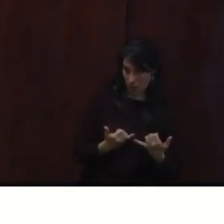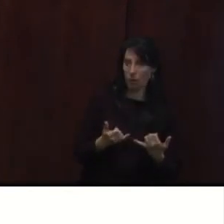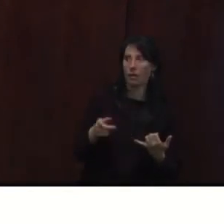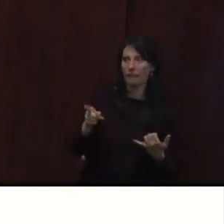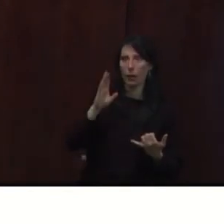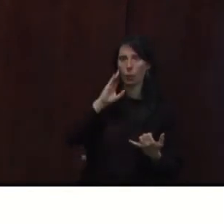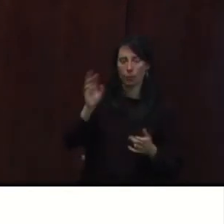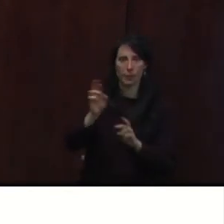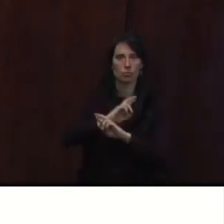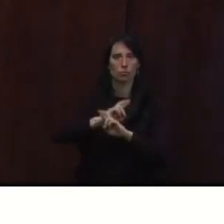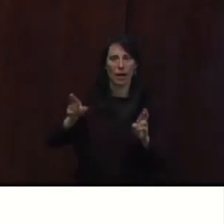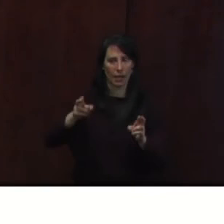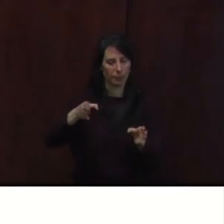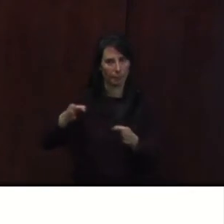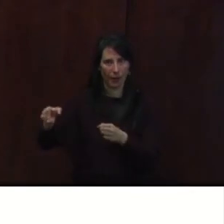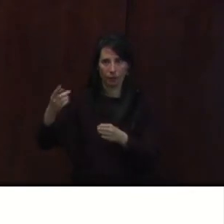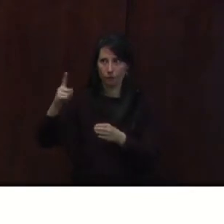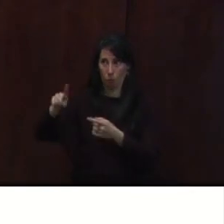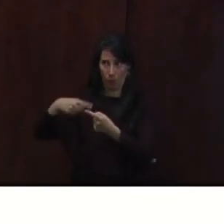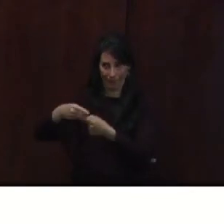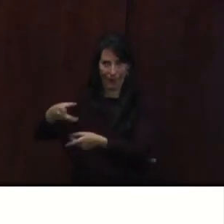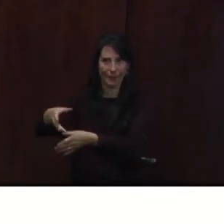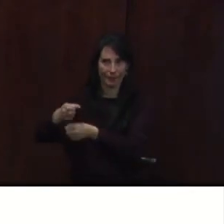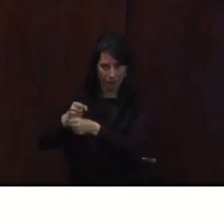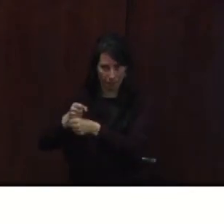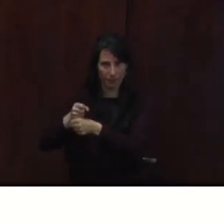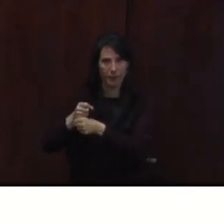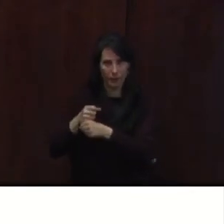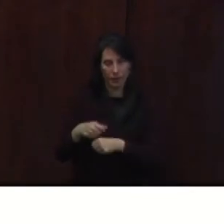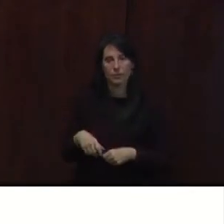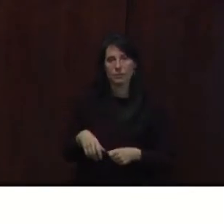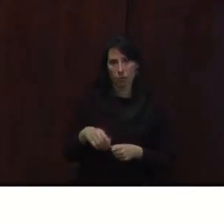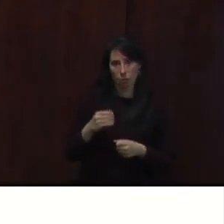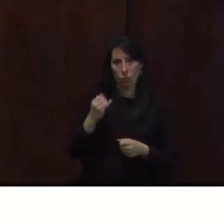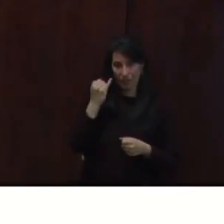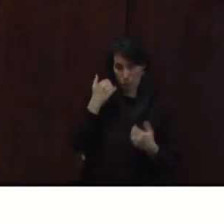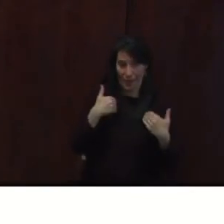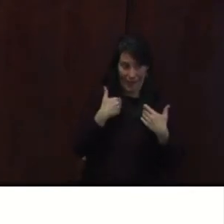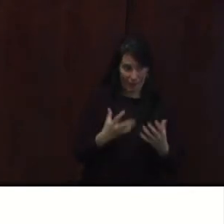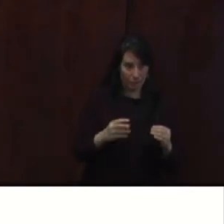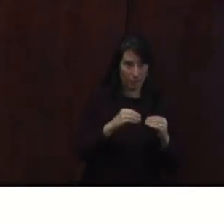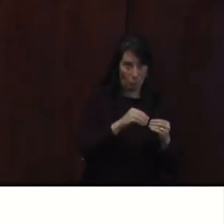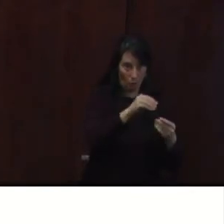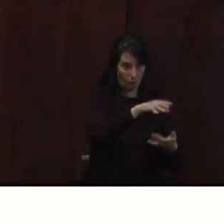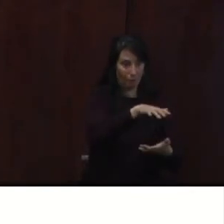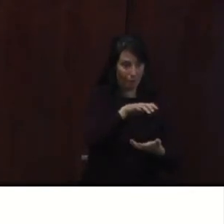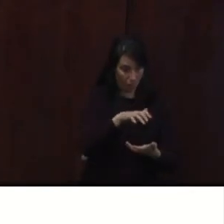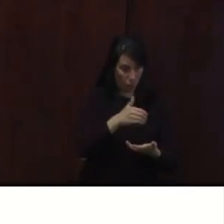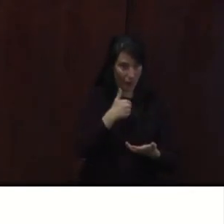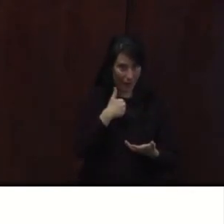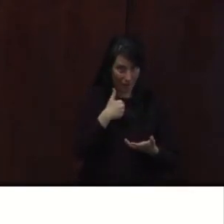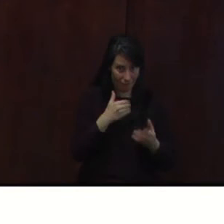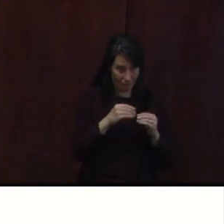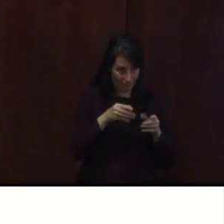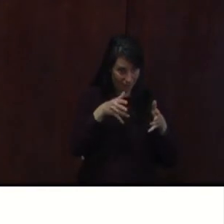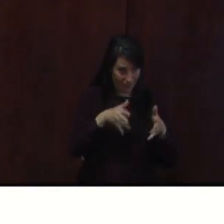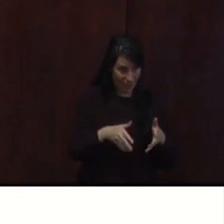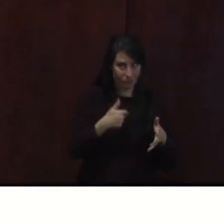the providers that they do have the appetite and the capacity to push what we're given, and then we can slowly ramp them up at a local level.